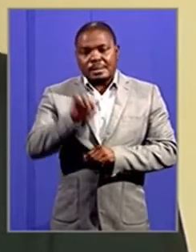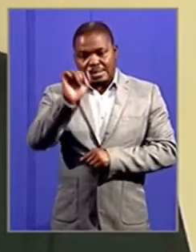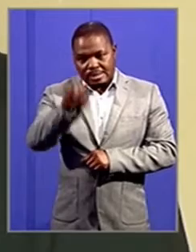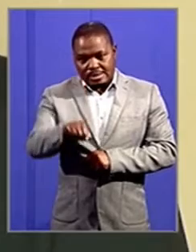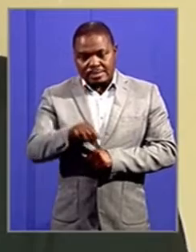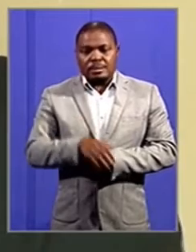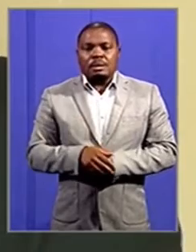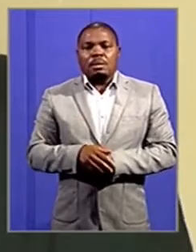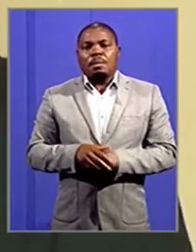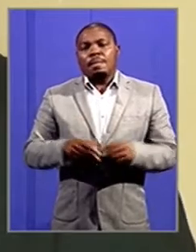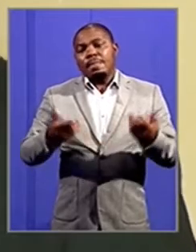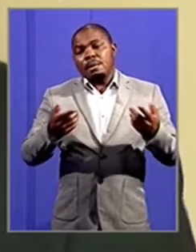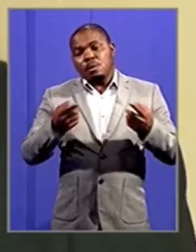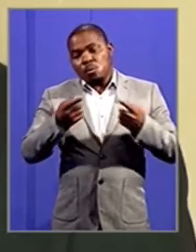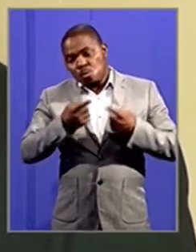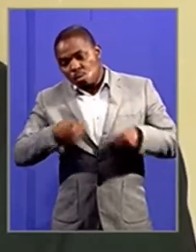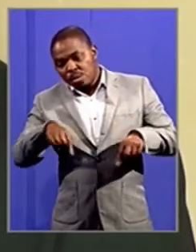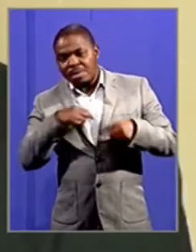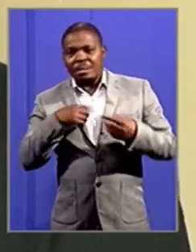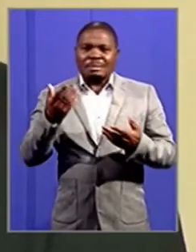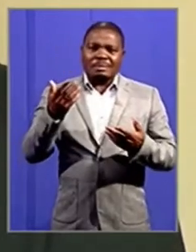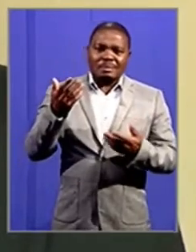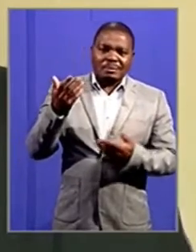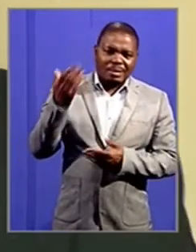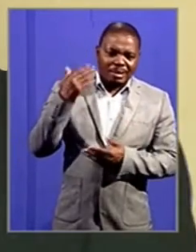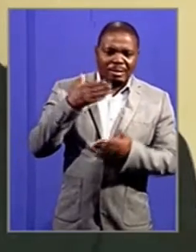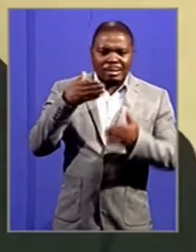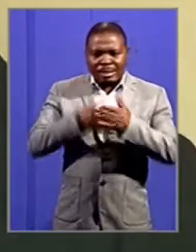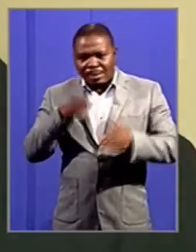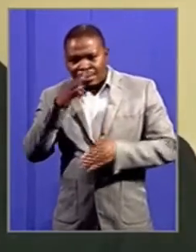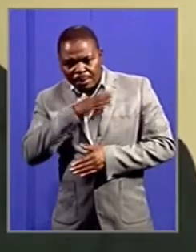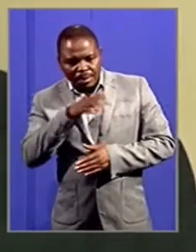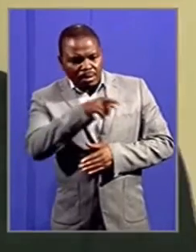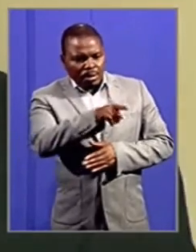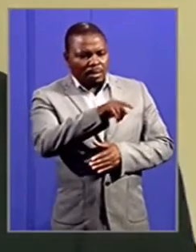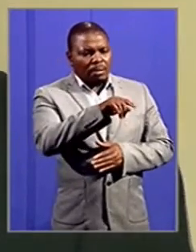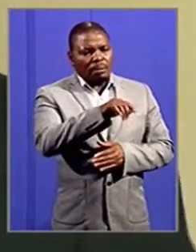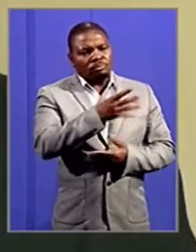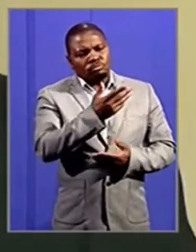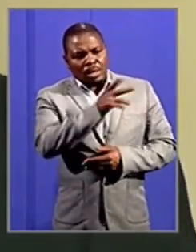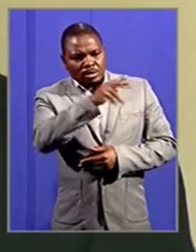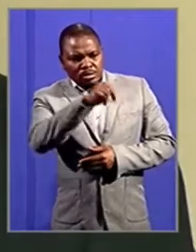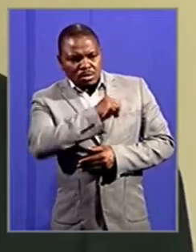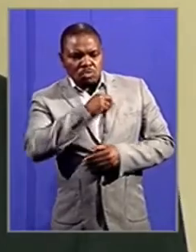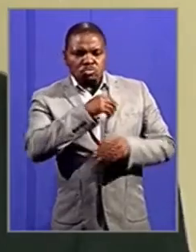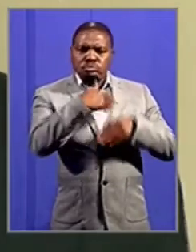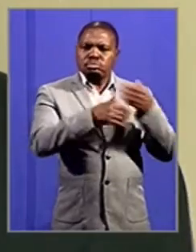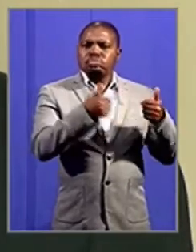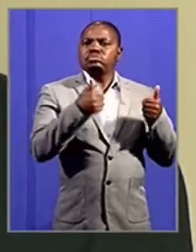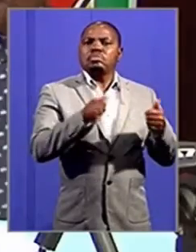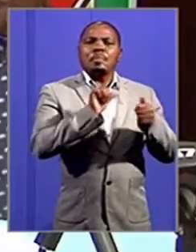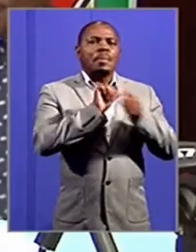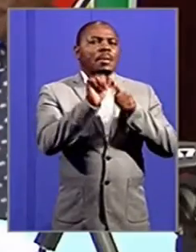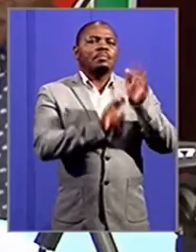did not have these two obstacles that I made, KwaZulu-Natal was able to do